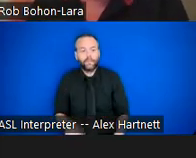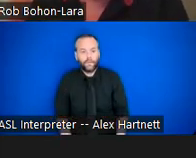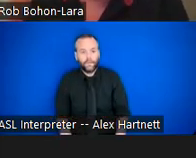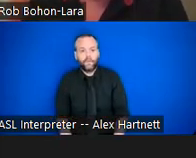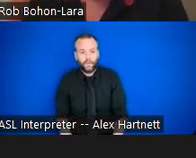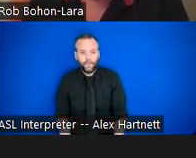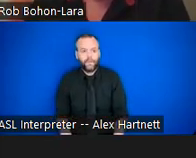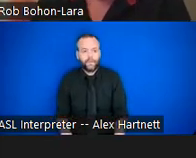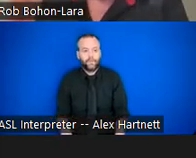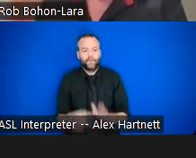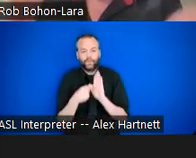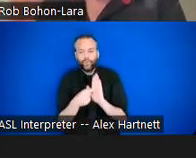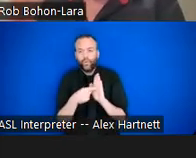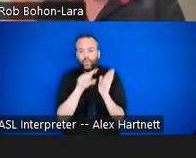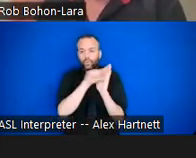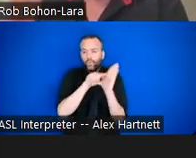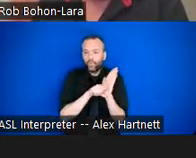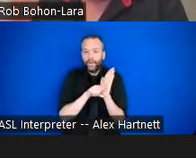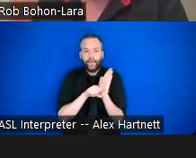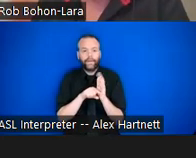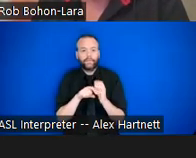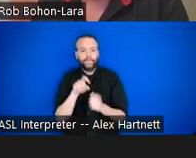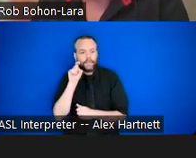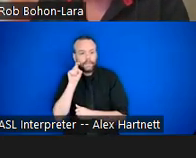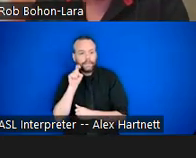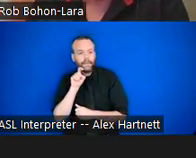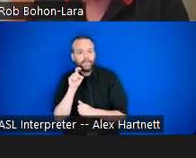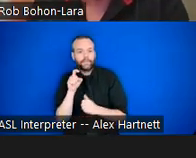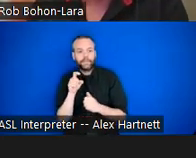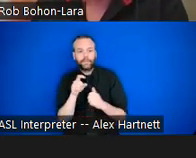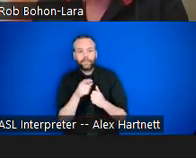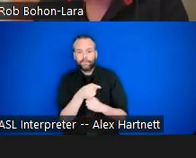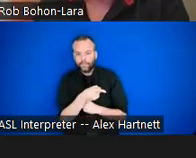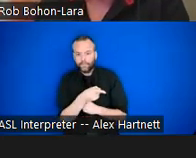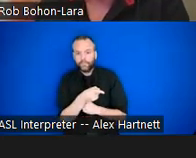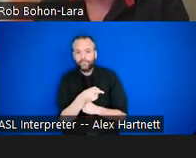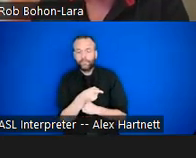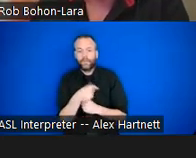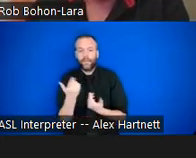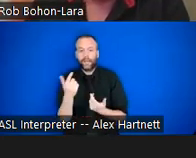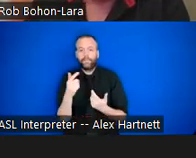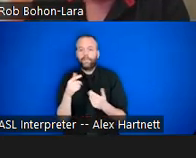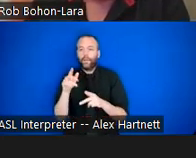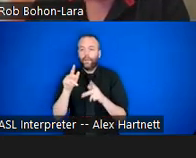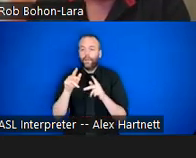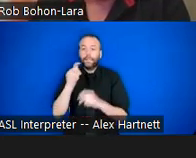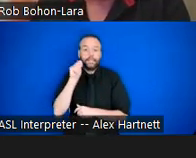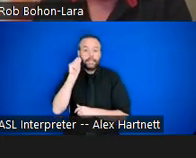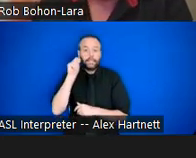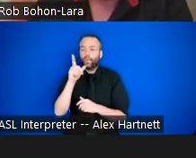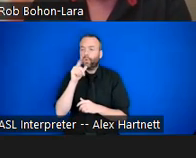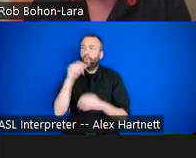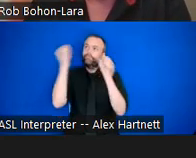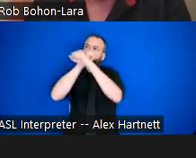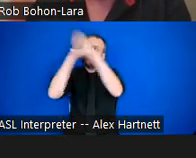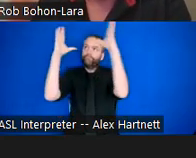and sex. But I want to look over to the right slide, which is suicide ideation by sexual orientation. For grade